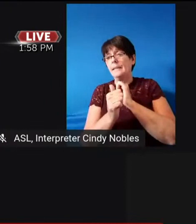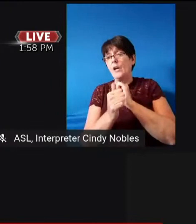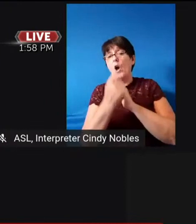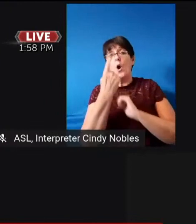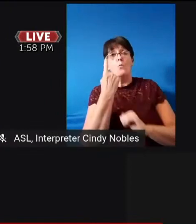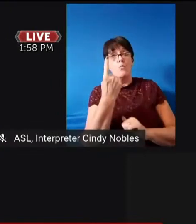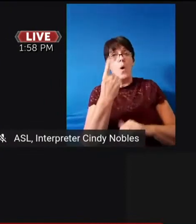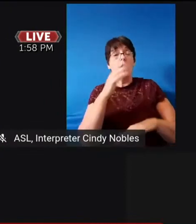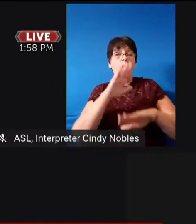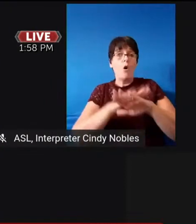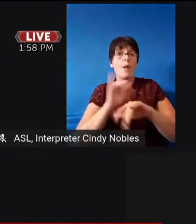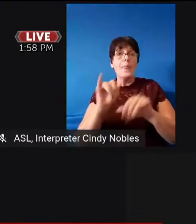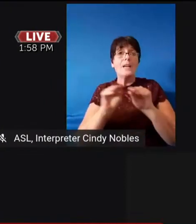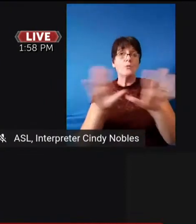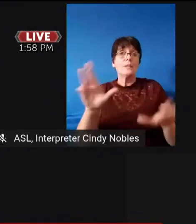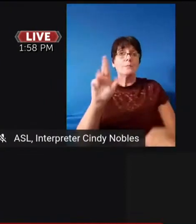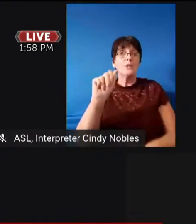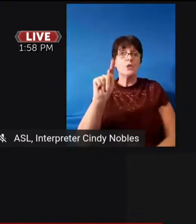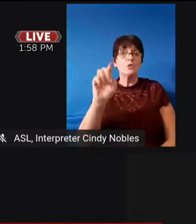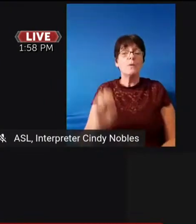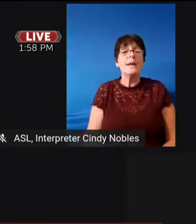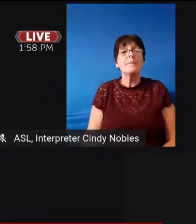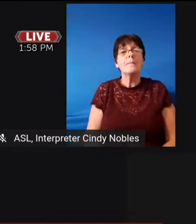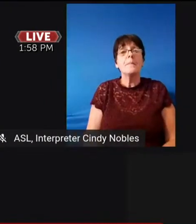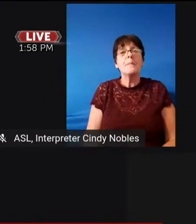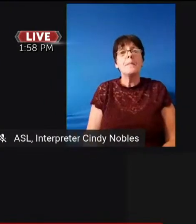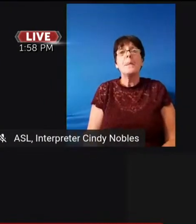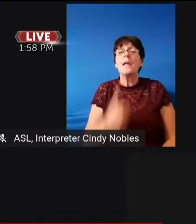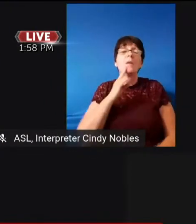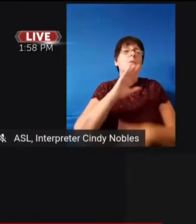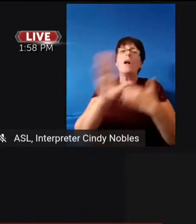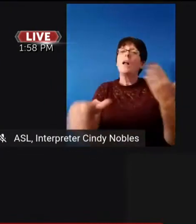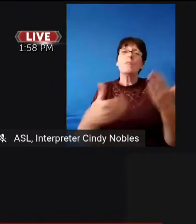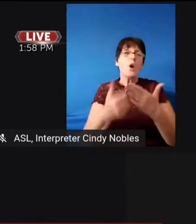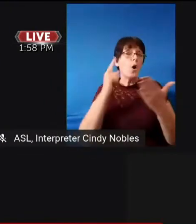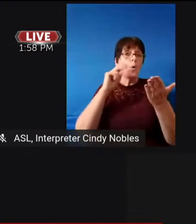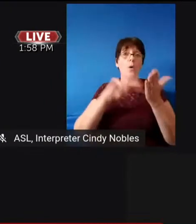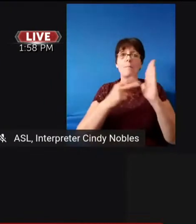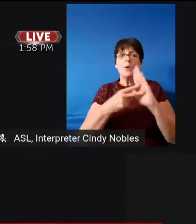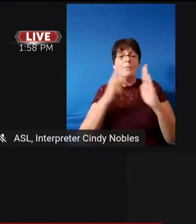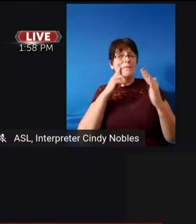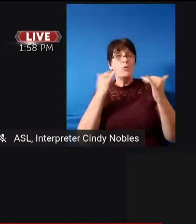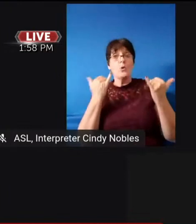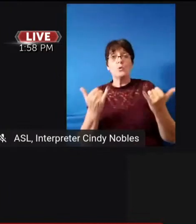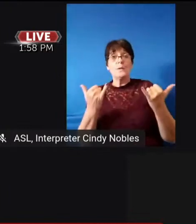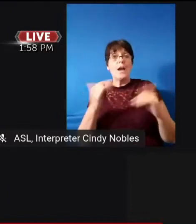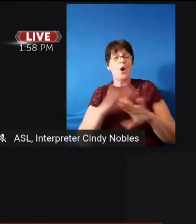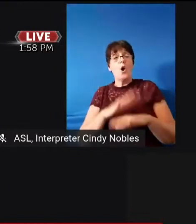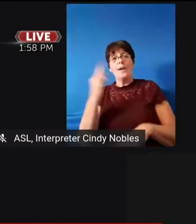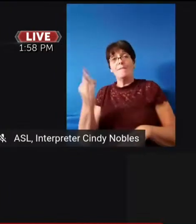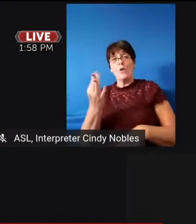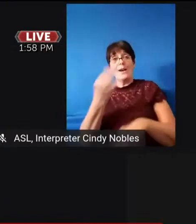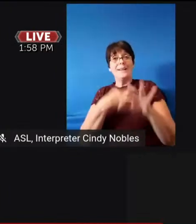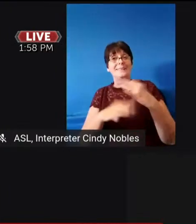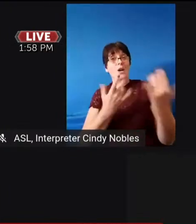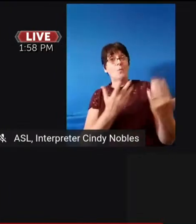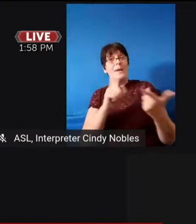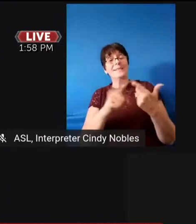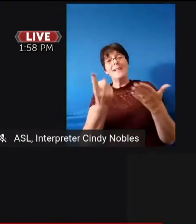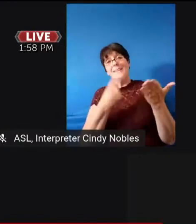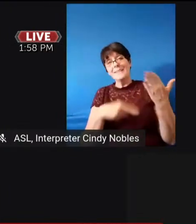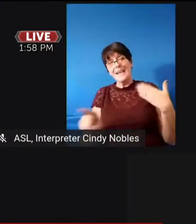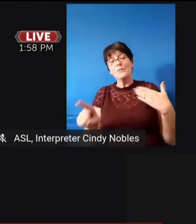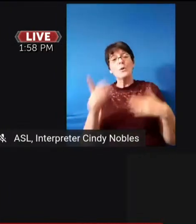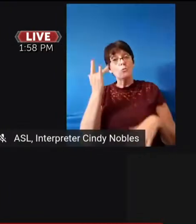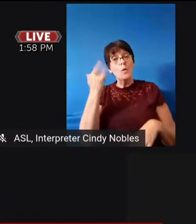rate. Thanks. Yeah, I mean, the whole purpose of today on a Friday, as opposed to waiting till next week, is